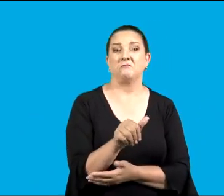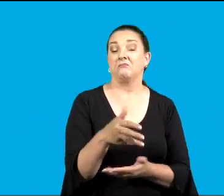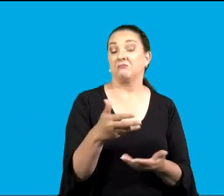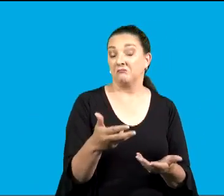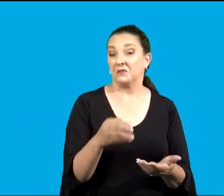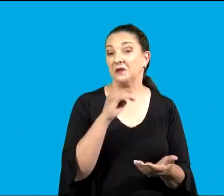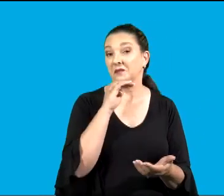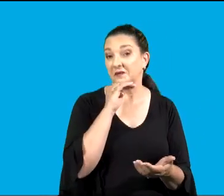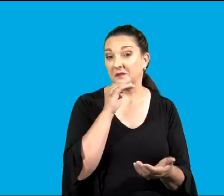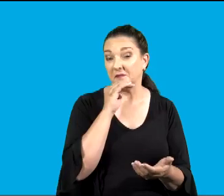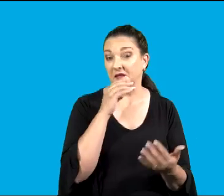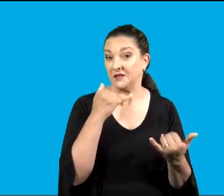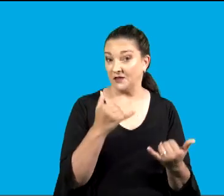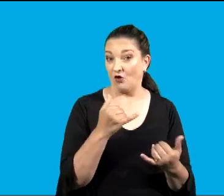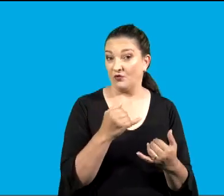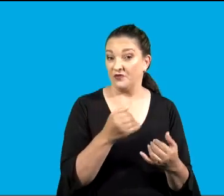I have to get